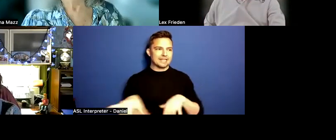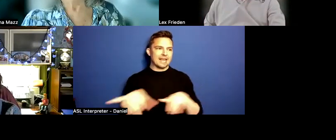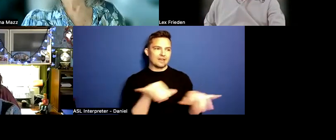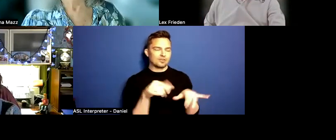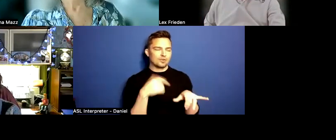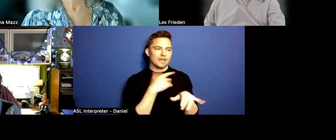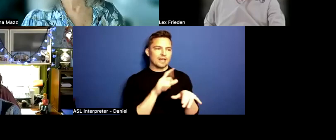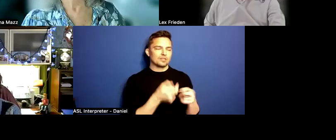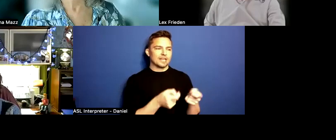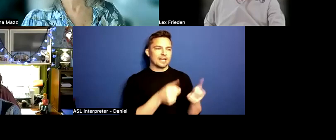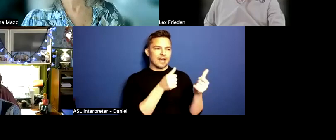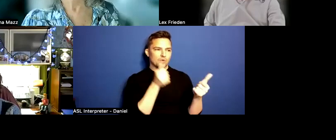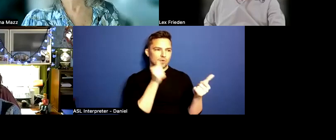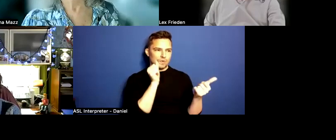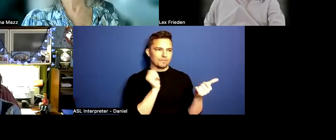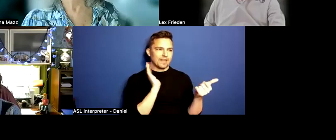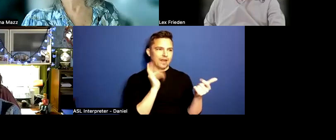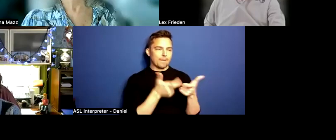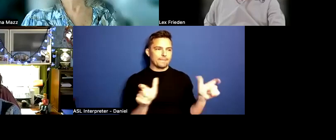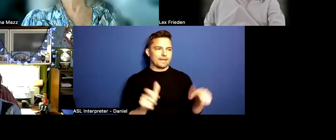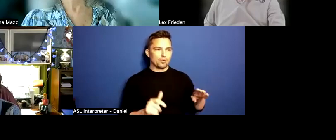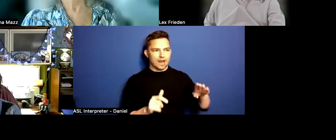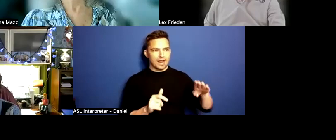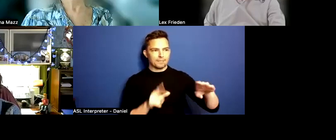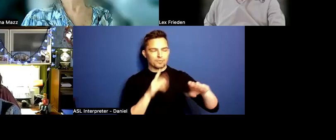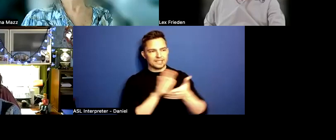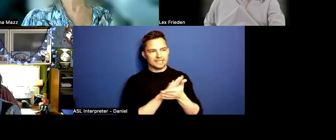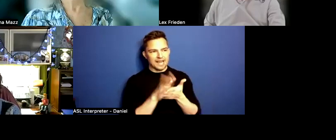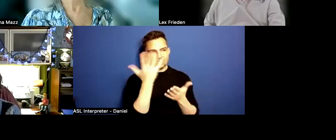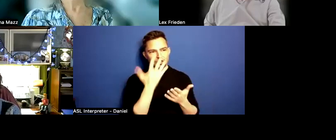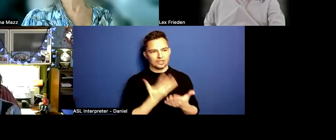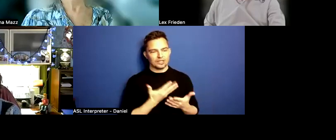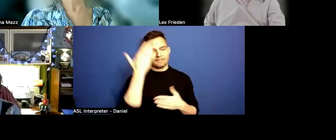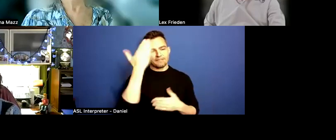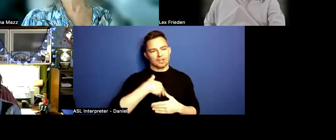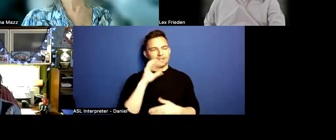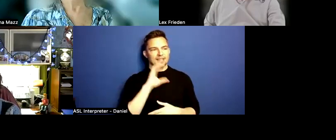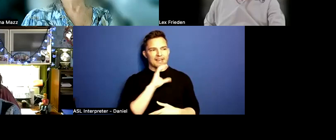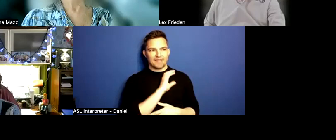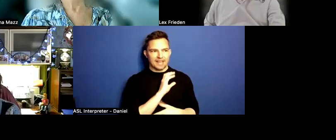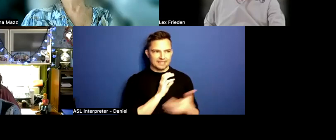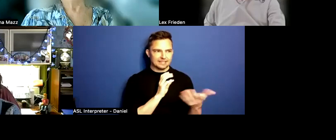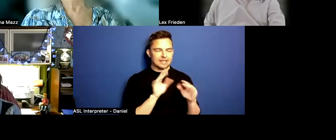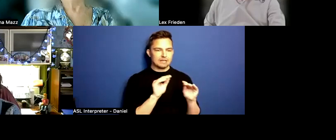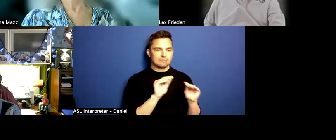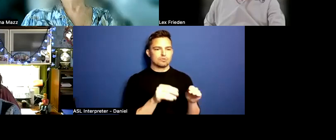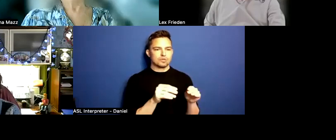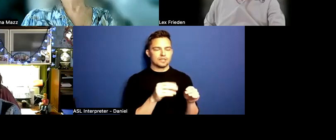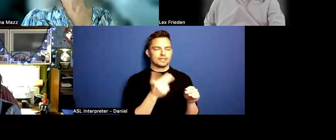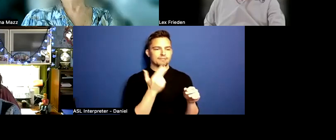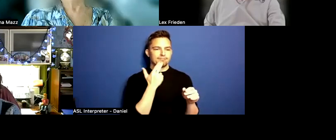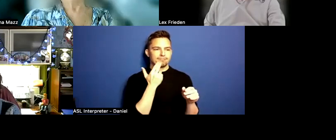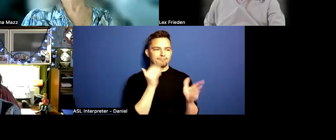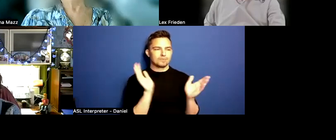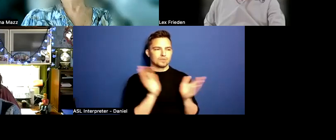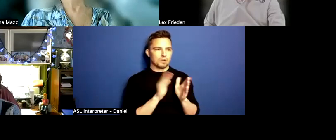to take out our big ramp that was so nice looking in front of the cafe and put in this dinky little thing